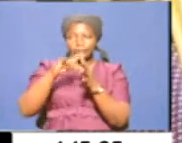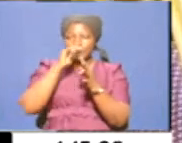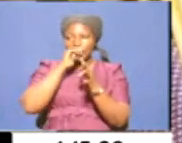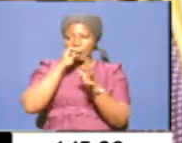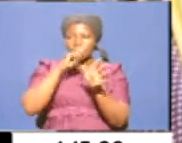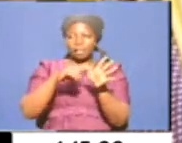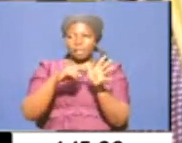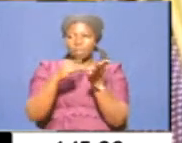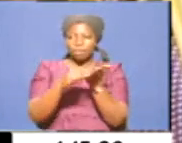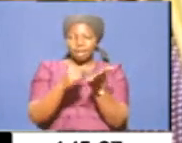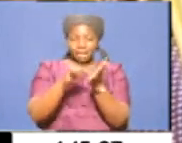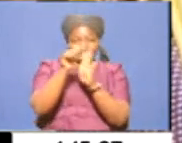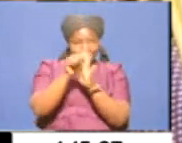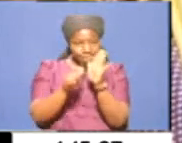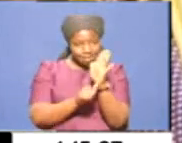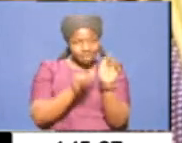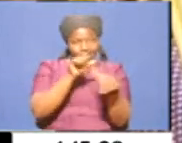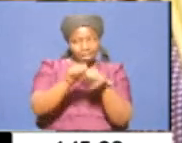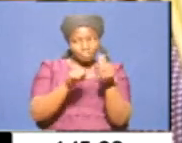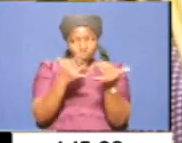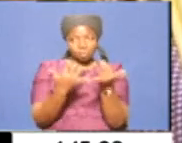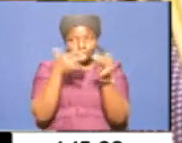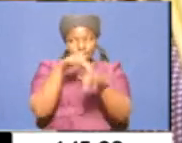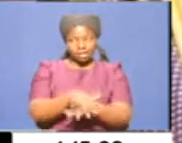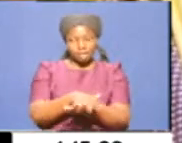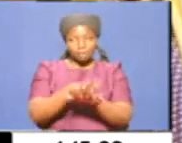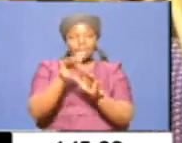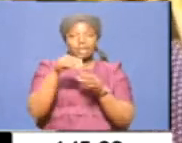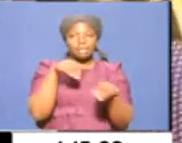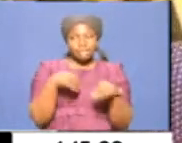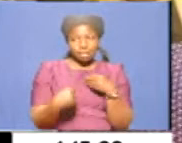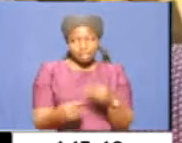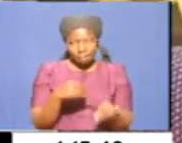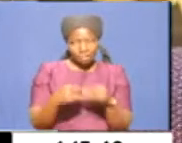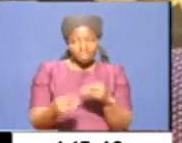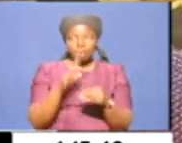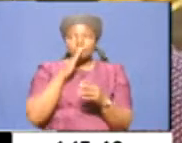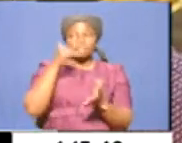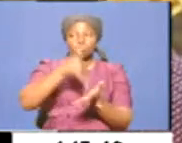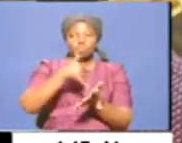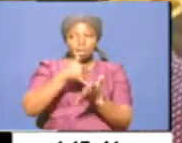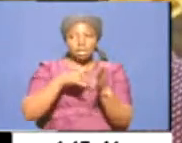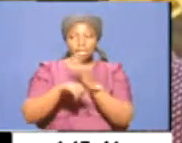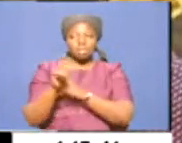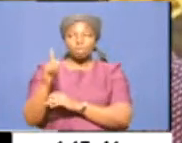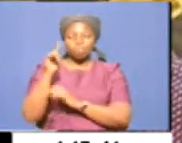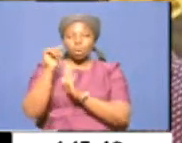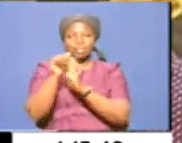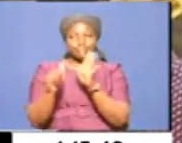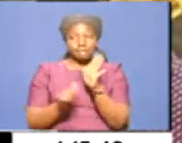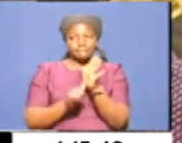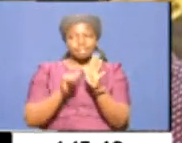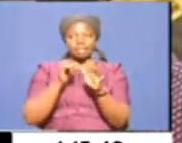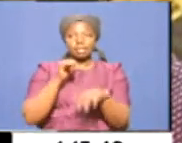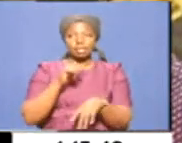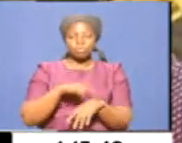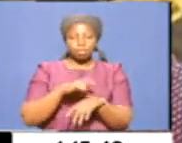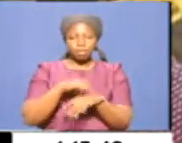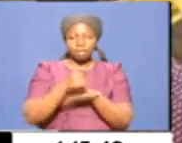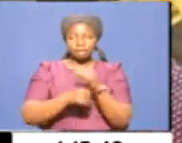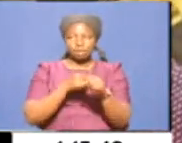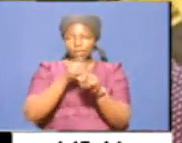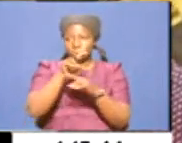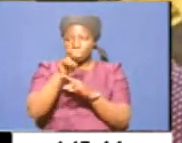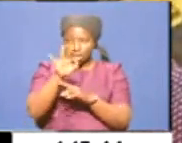day is about mainstreaming disability considerations in legislative agenda in the 21st century. I'm joined by the